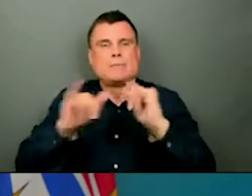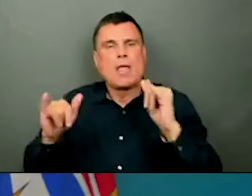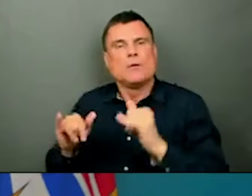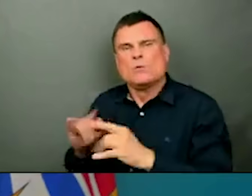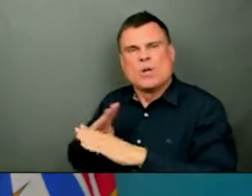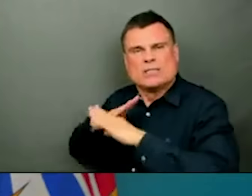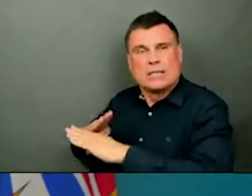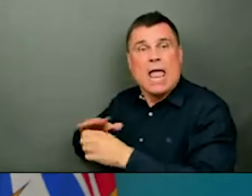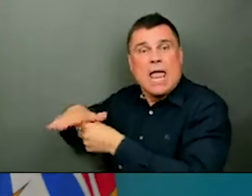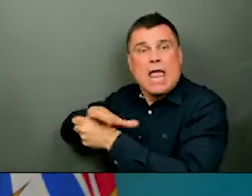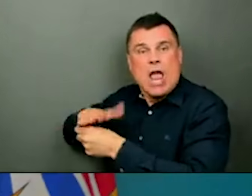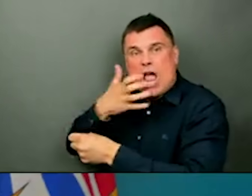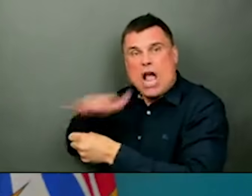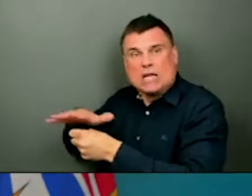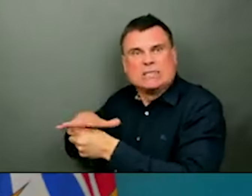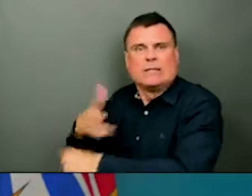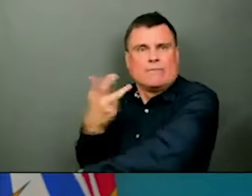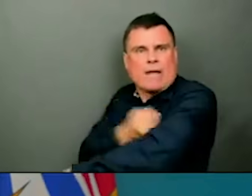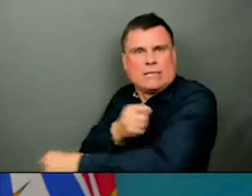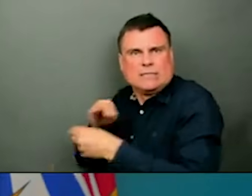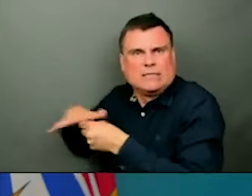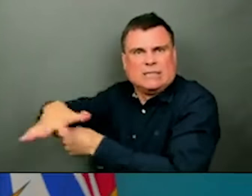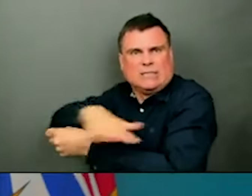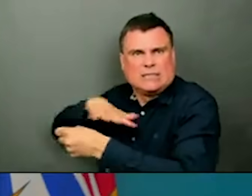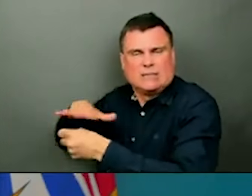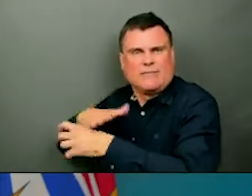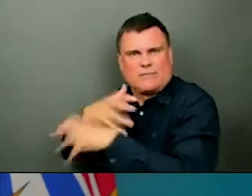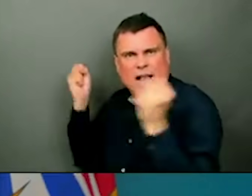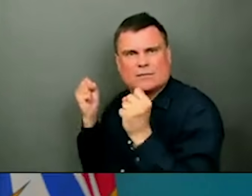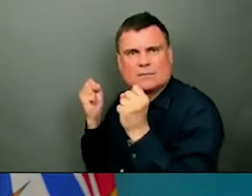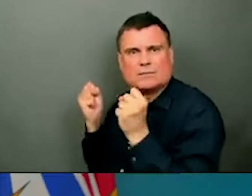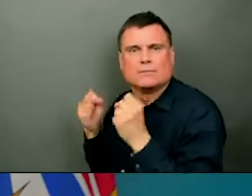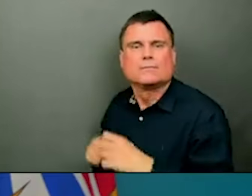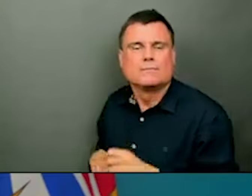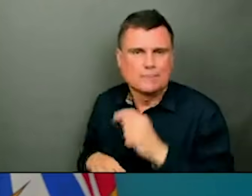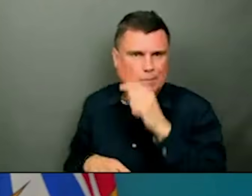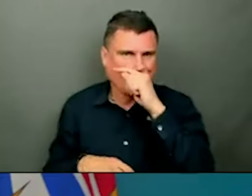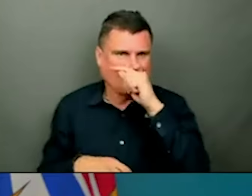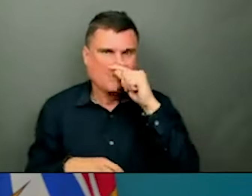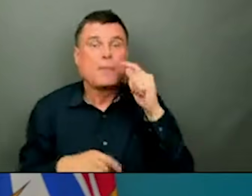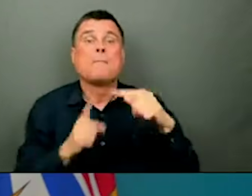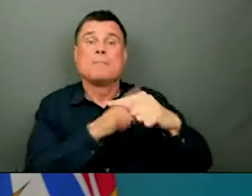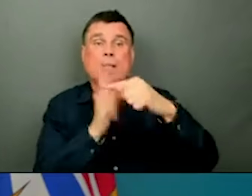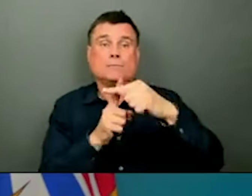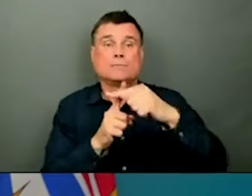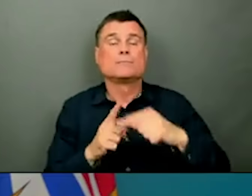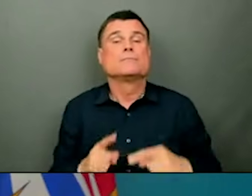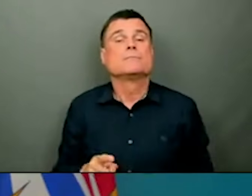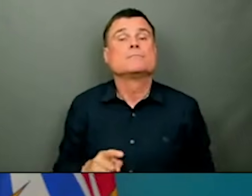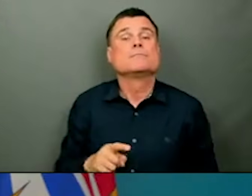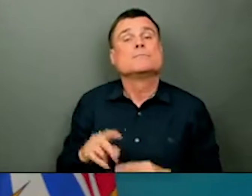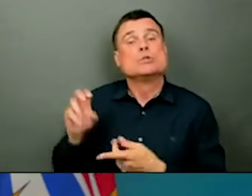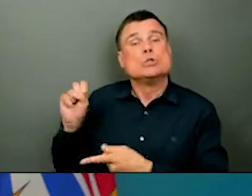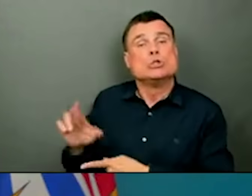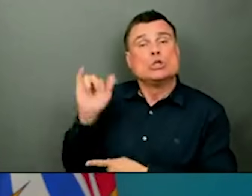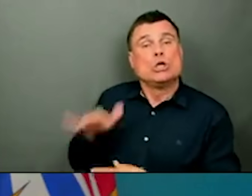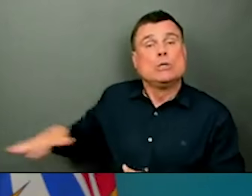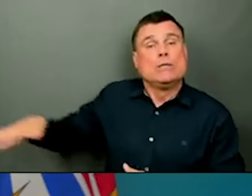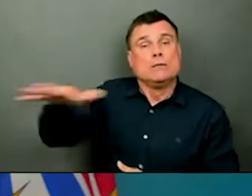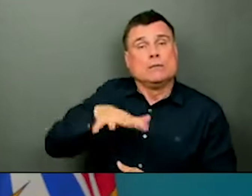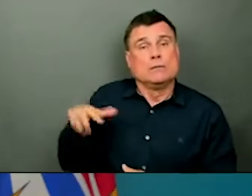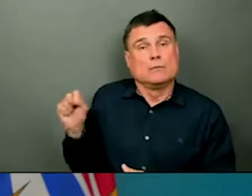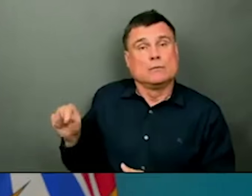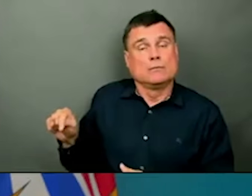that through health authorities later today, particular community health service areas that are in question. But I think here in Surrey,